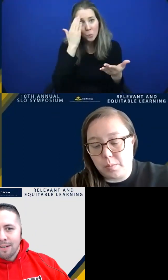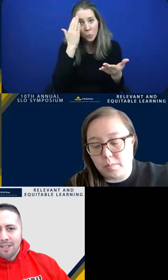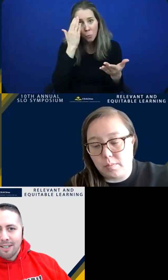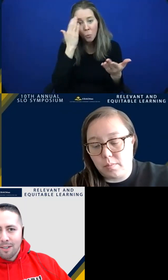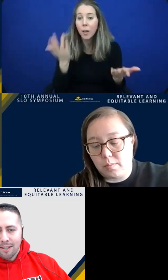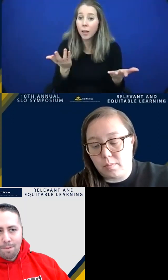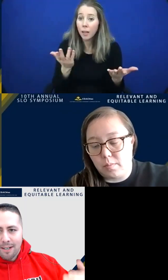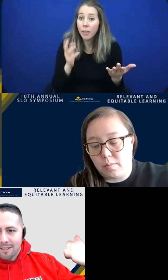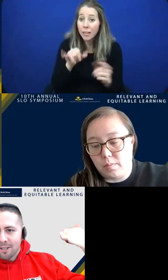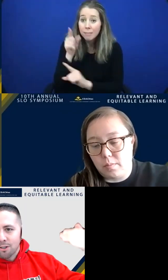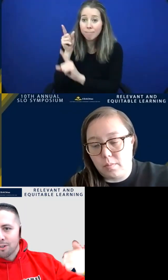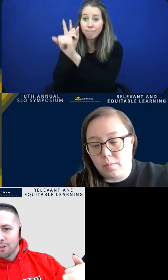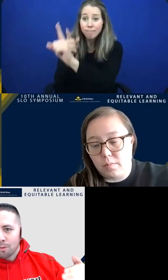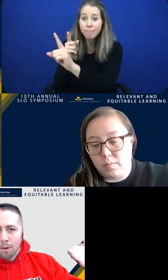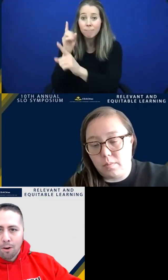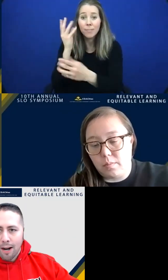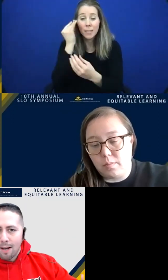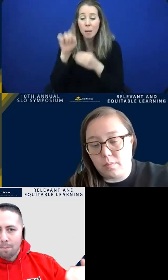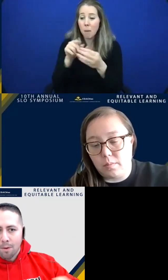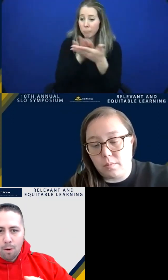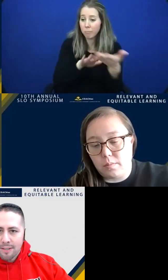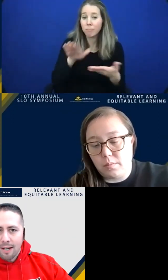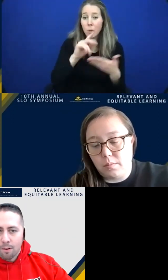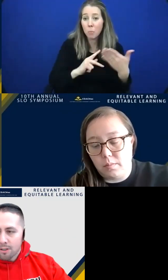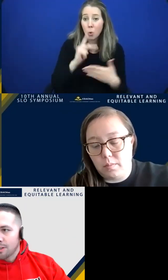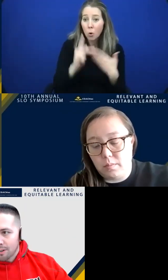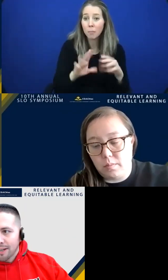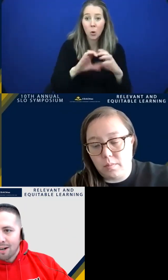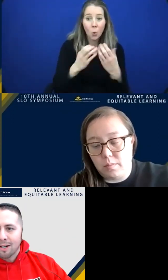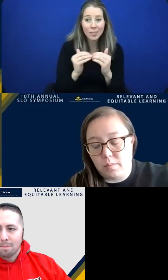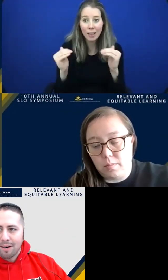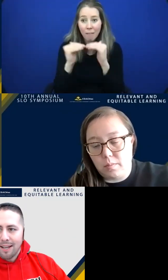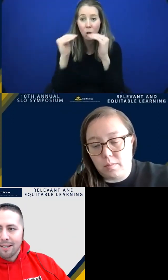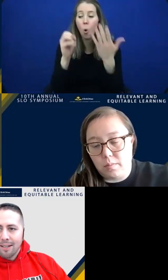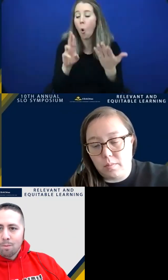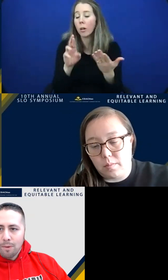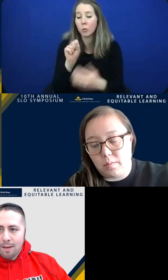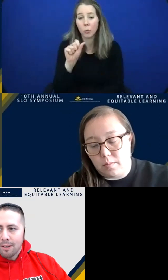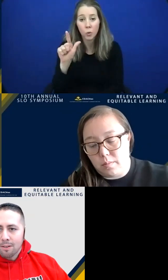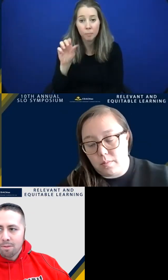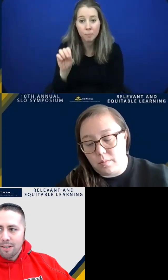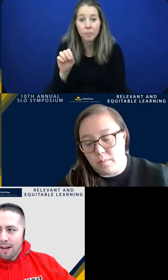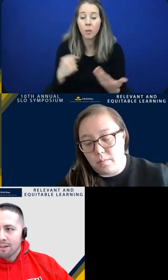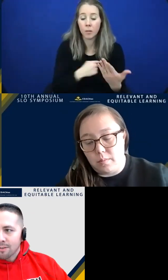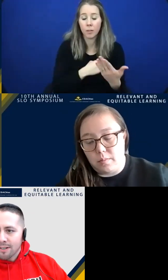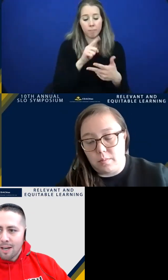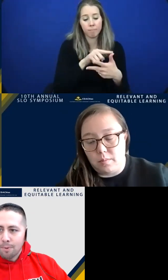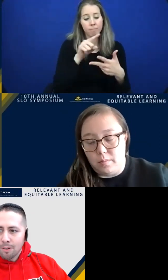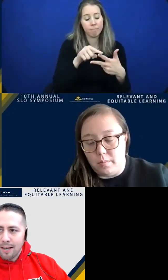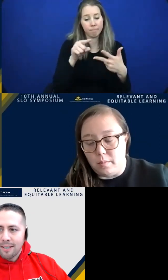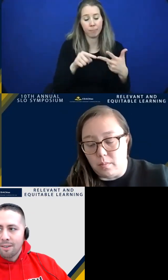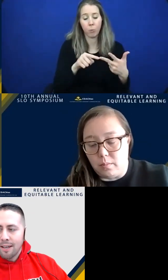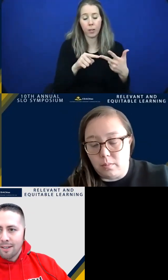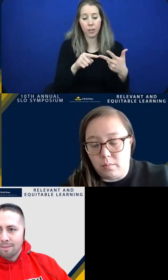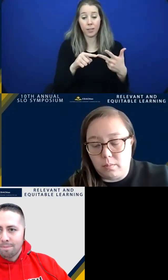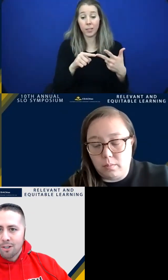really the mission when you think about institutional, program, course level, or student learning outcomes, right? When we think about those three factors, for example,